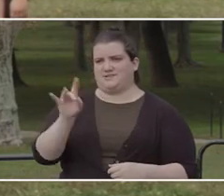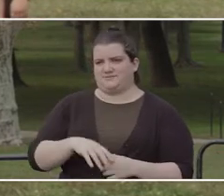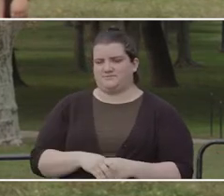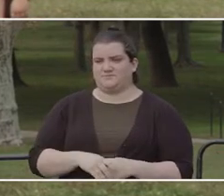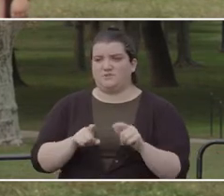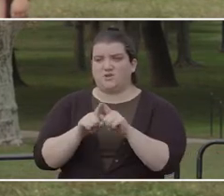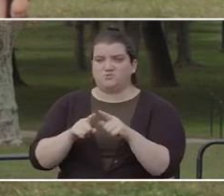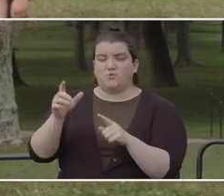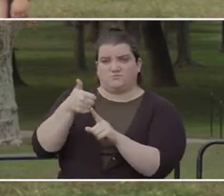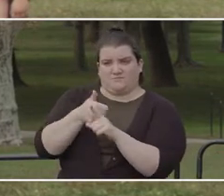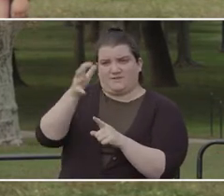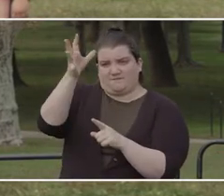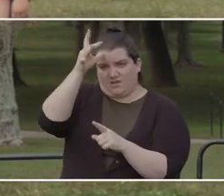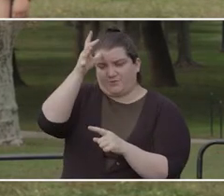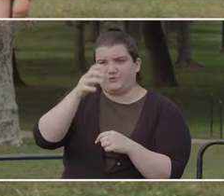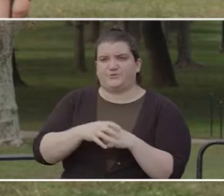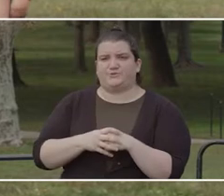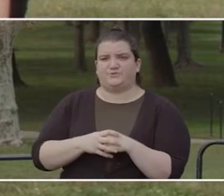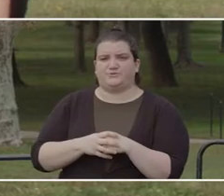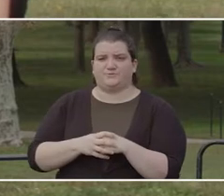1967-1968, also father,